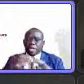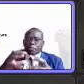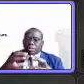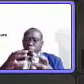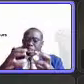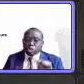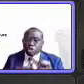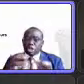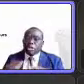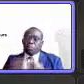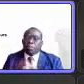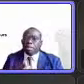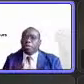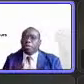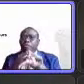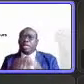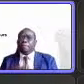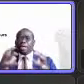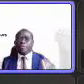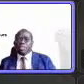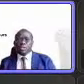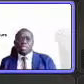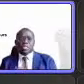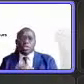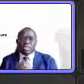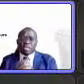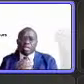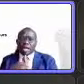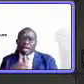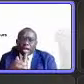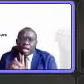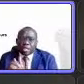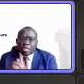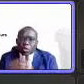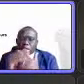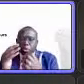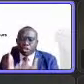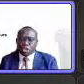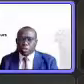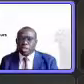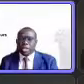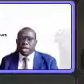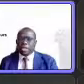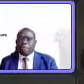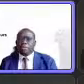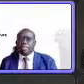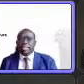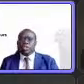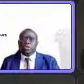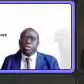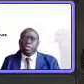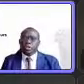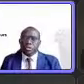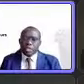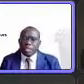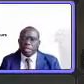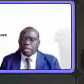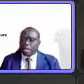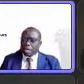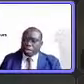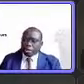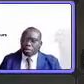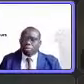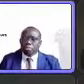into, particularly to deal with the problem of buffer zones and noise pollution. And therefore, there's need to